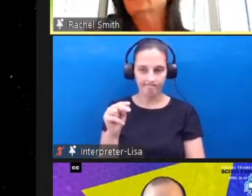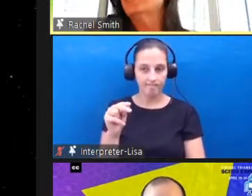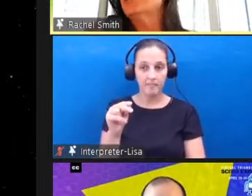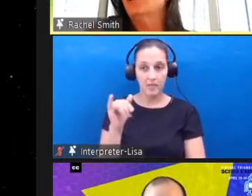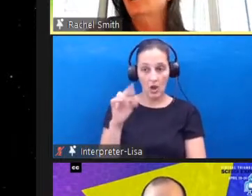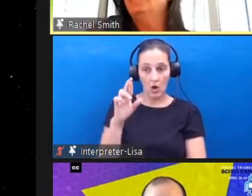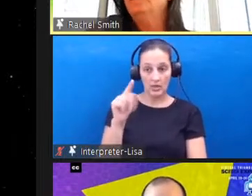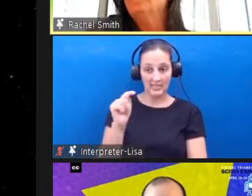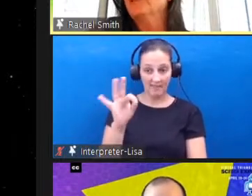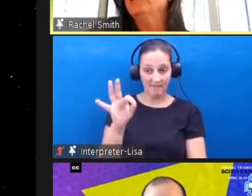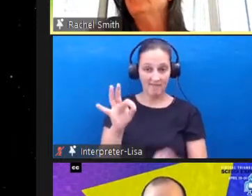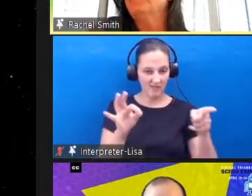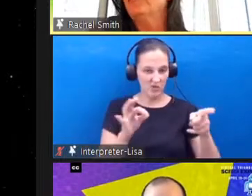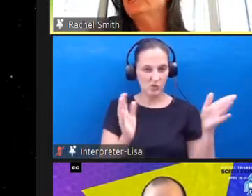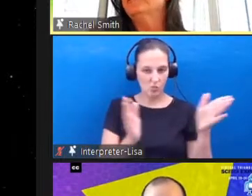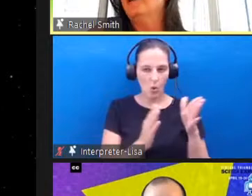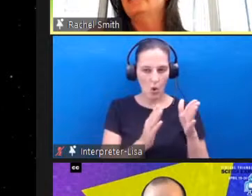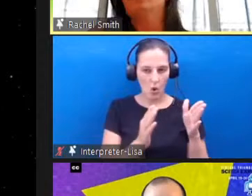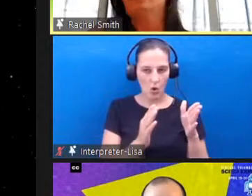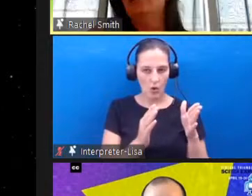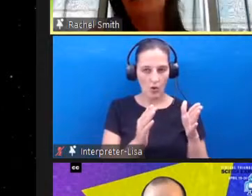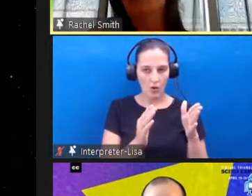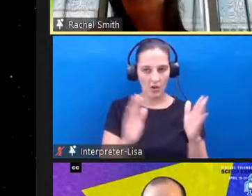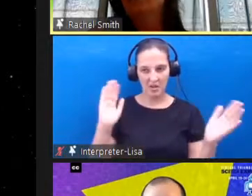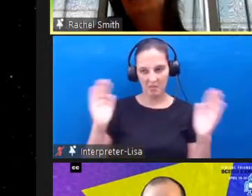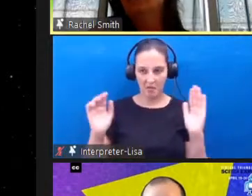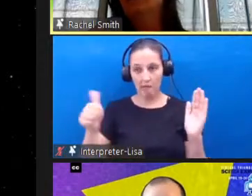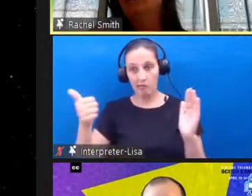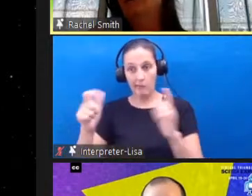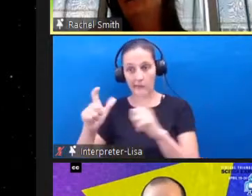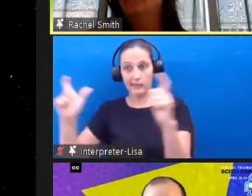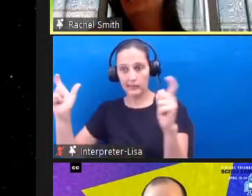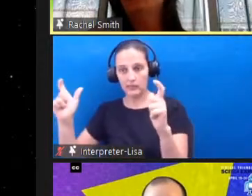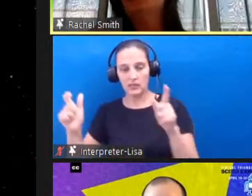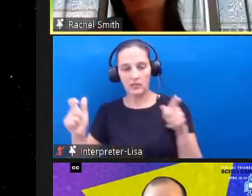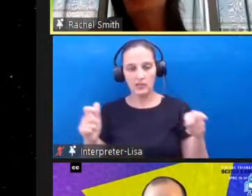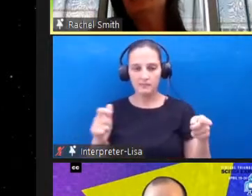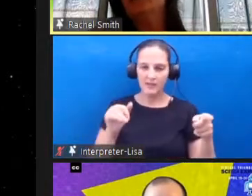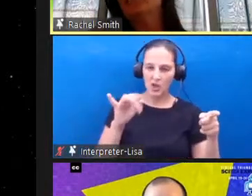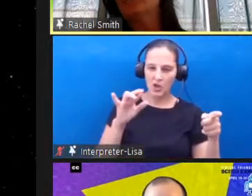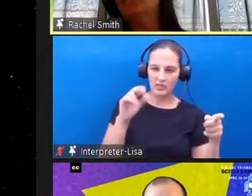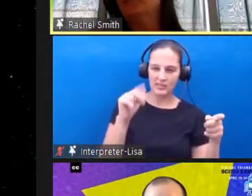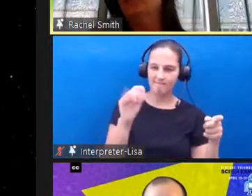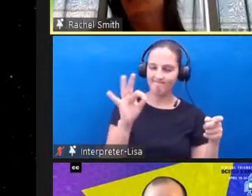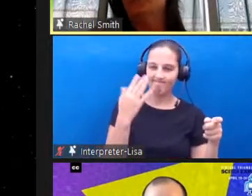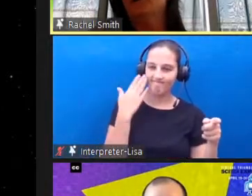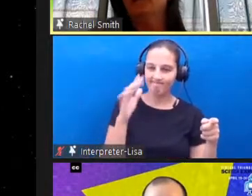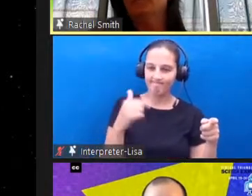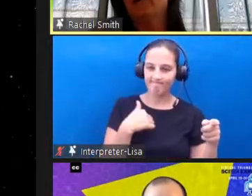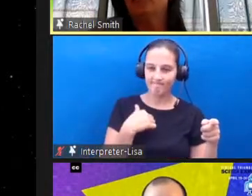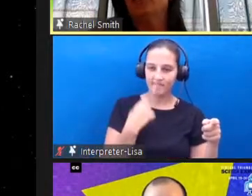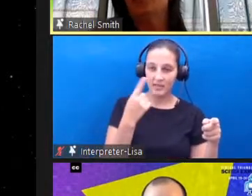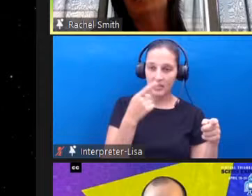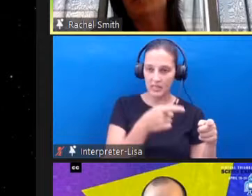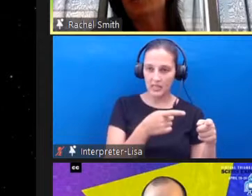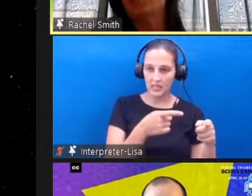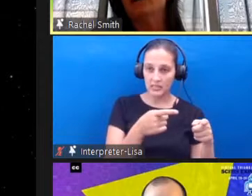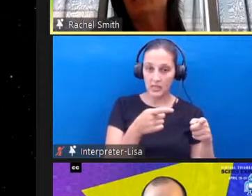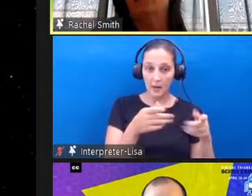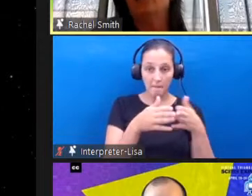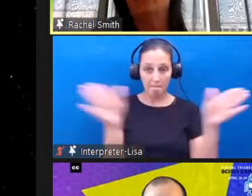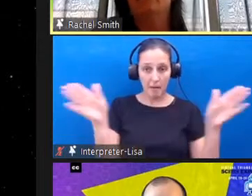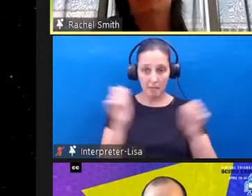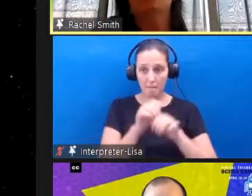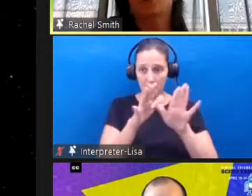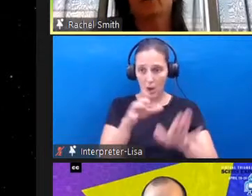is fairly small in comparison. I don't know. What these telescopes typically do, it's a public mountain. So you can go to the mountain